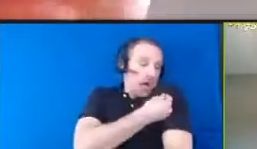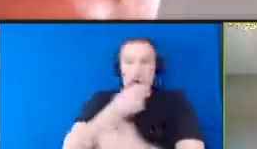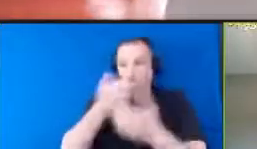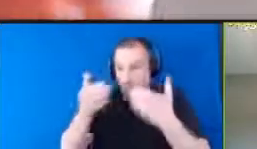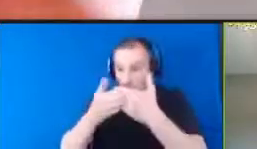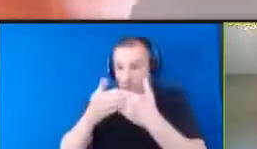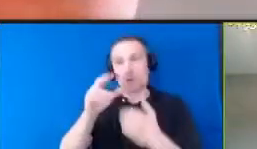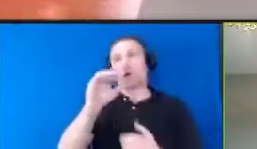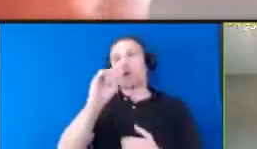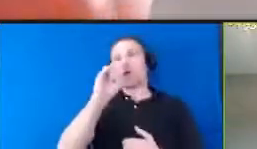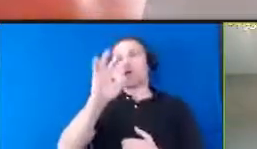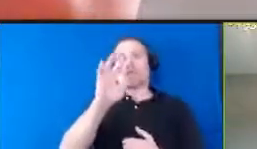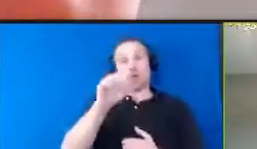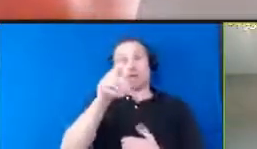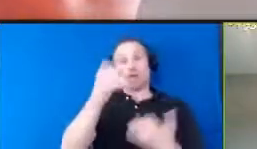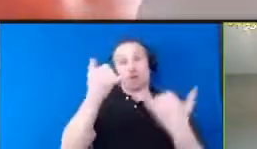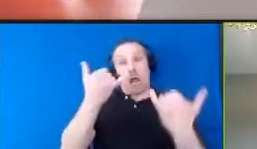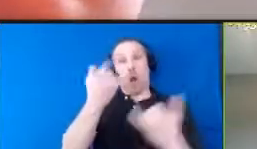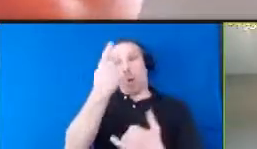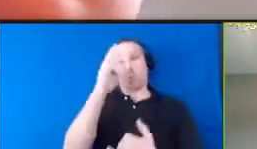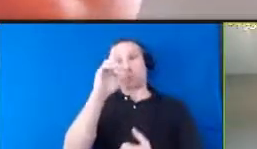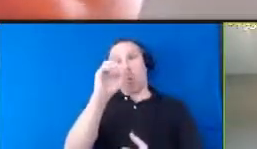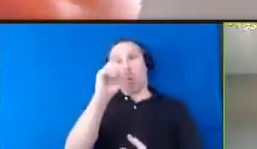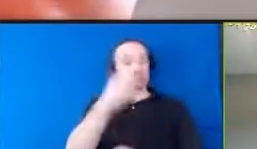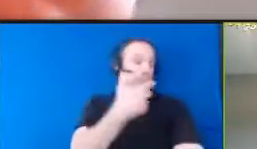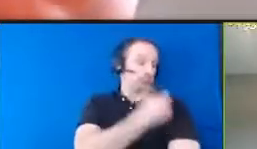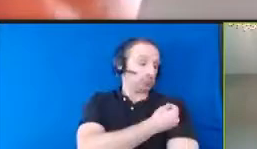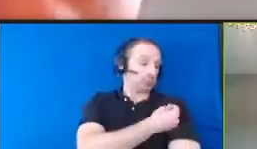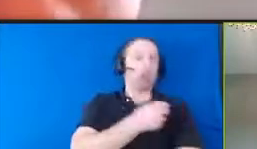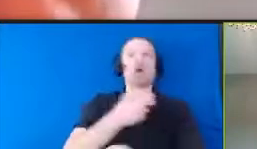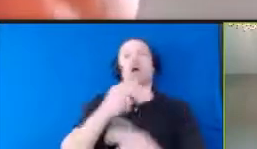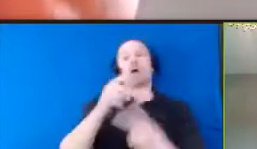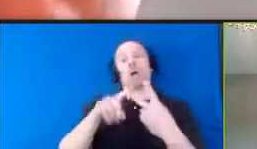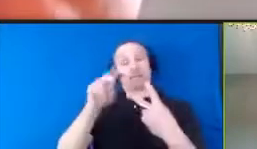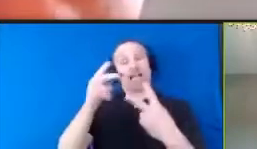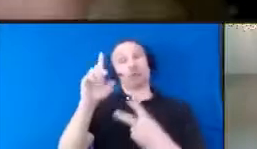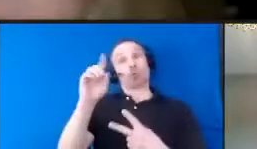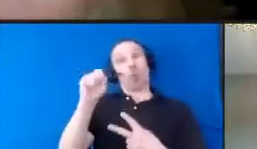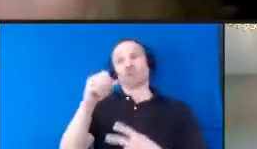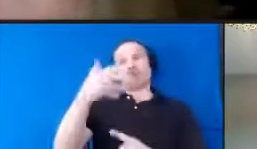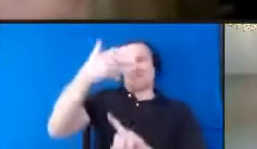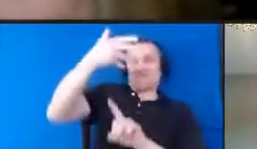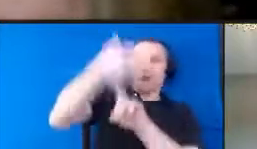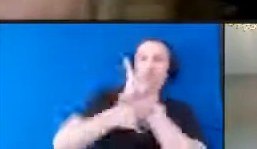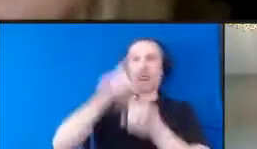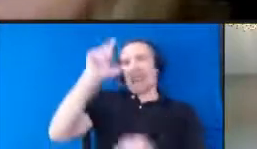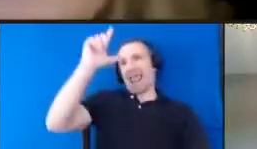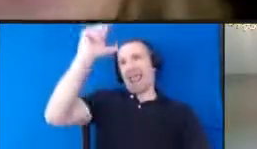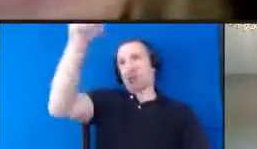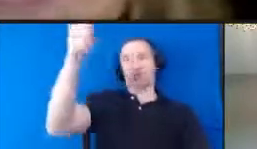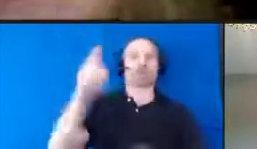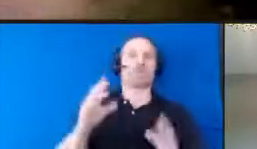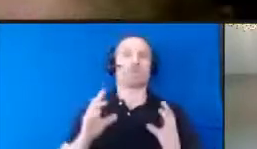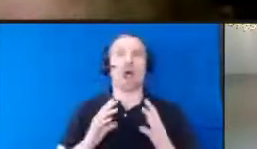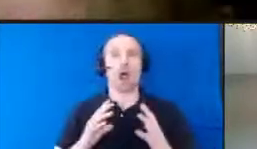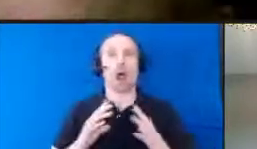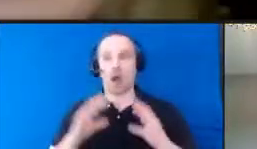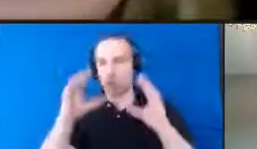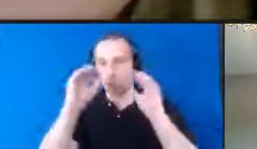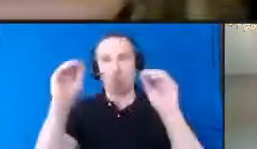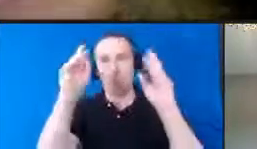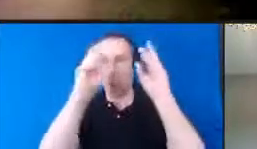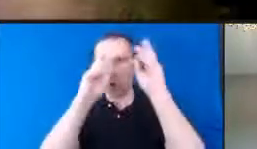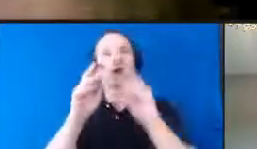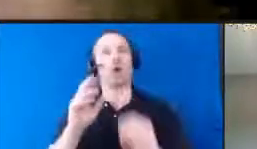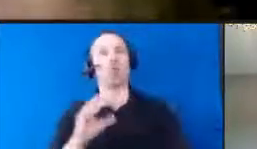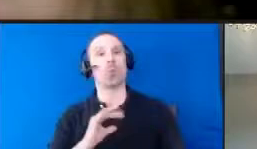5 months, no worries. Oh, great. That's really good to know. So you said a little bit about